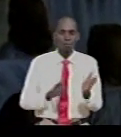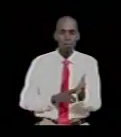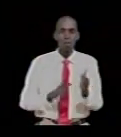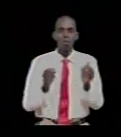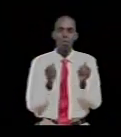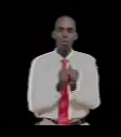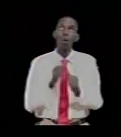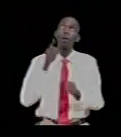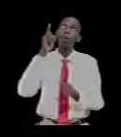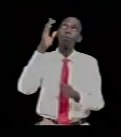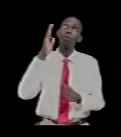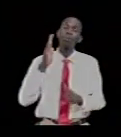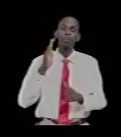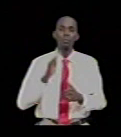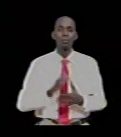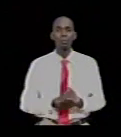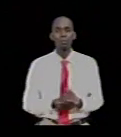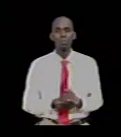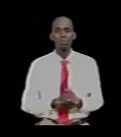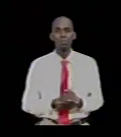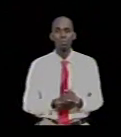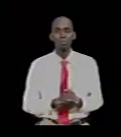with God.